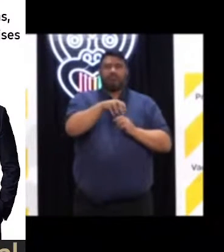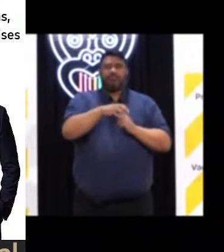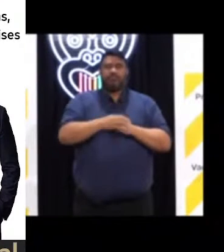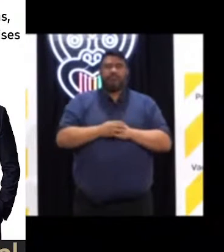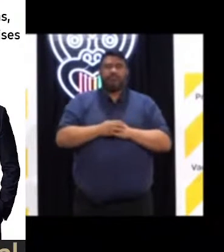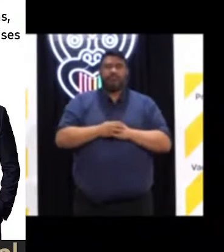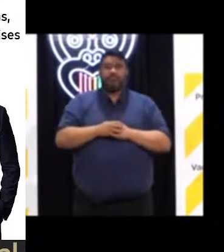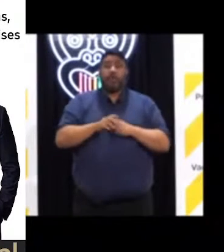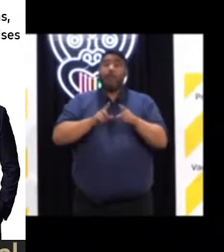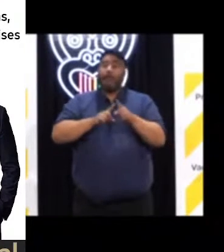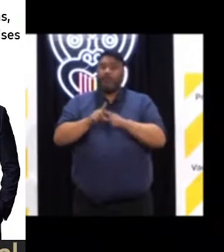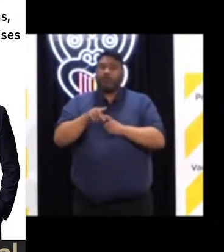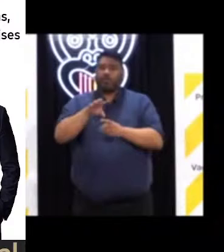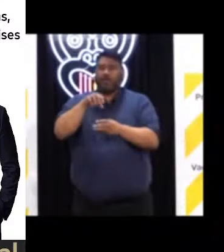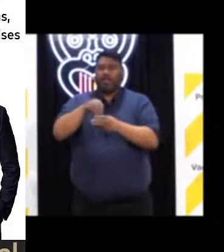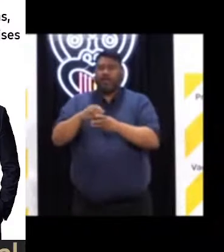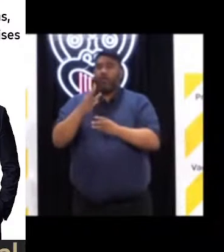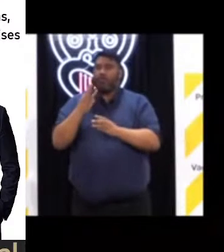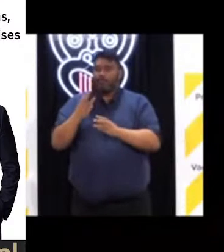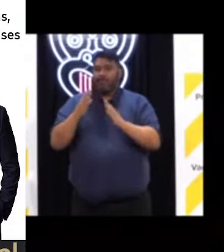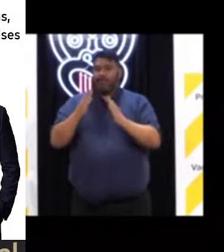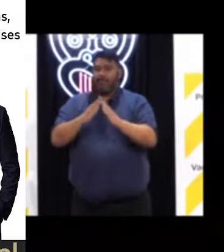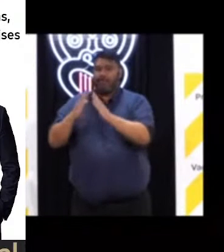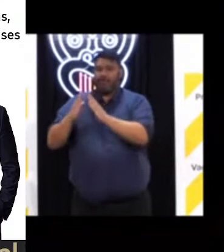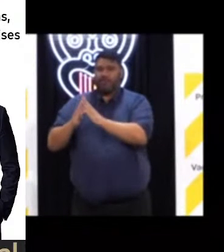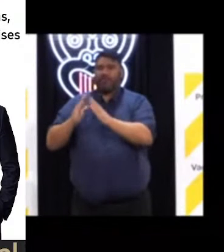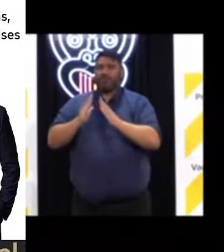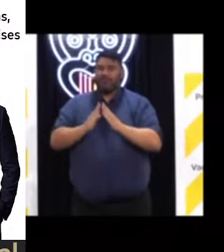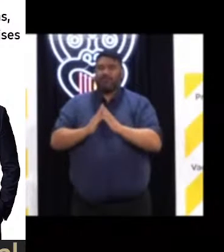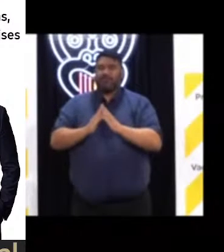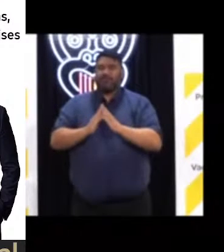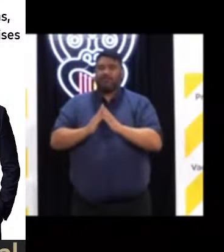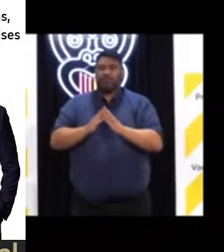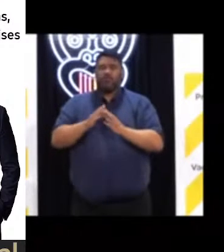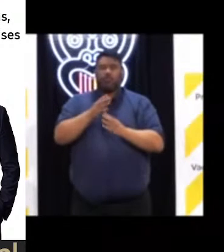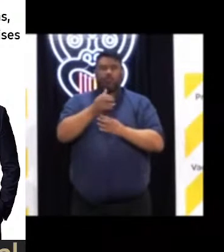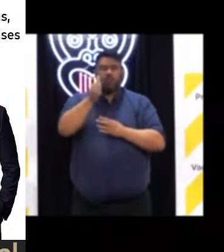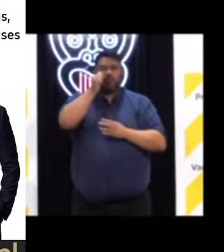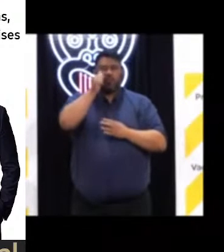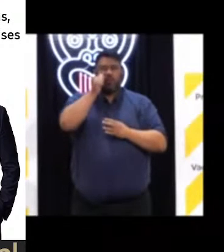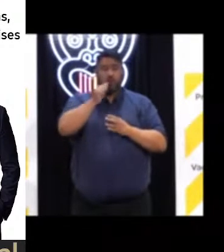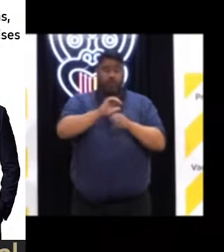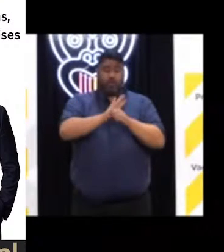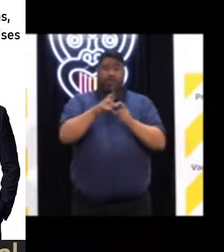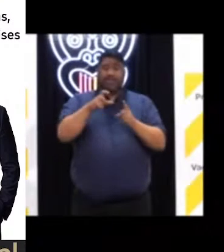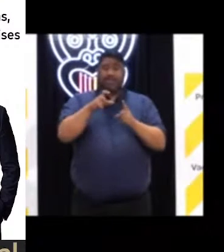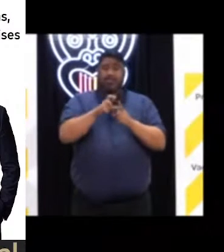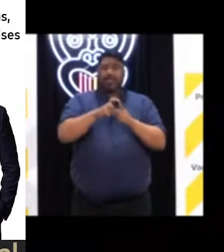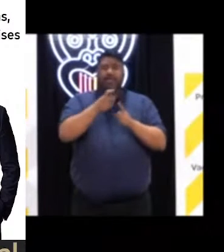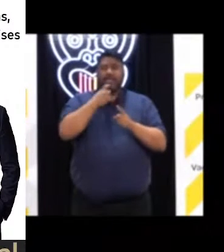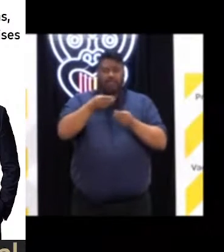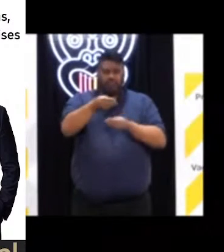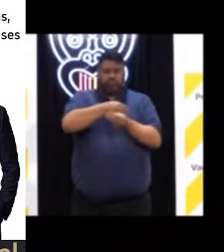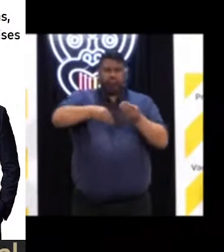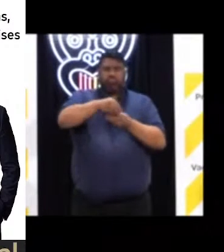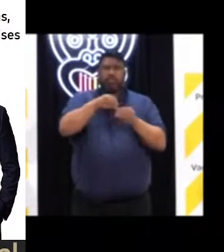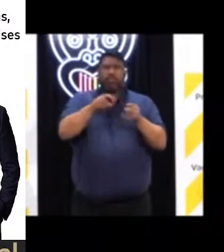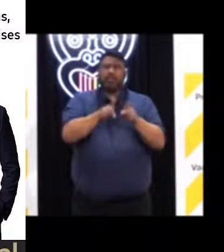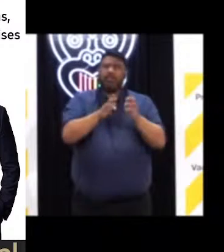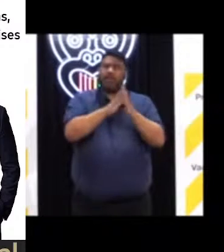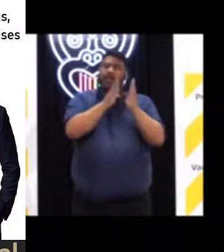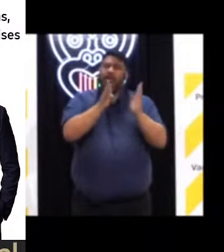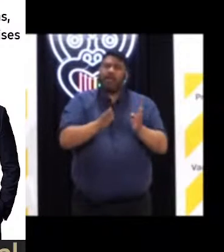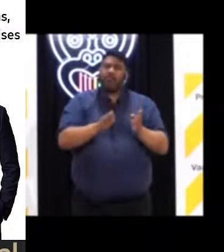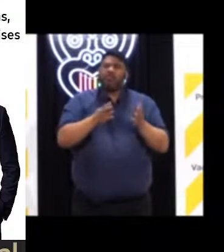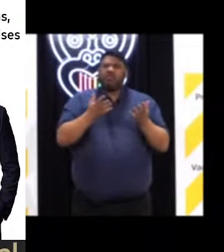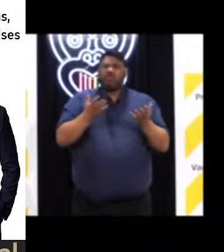households. We do know, of course, that Delta spreads more easily within households, so to some extent, these new cases